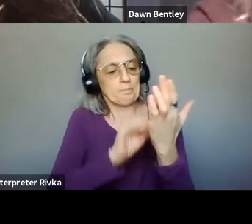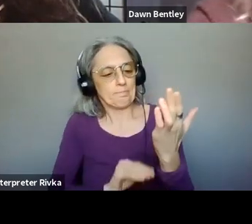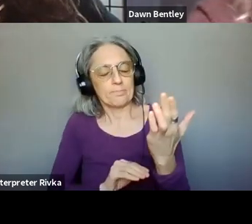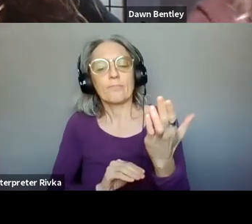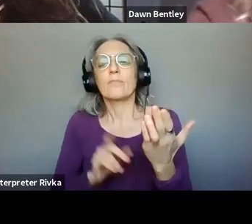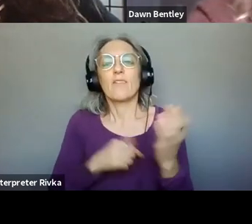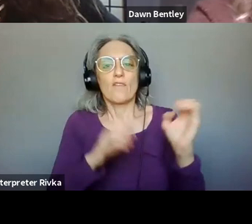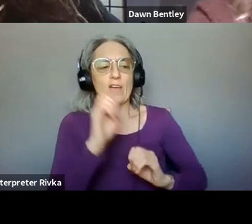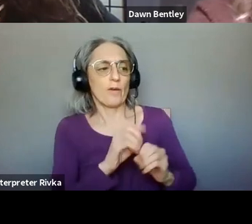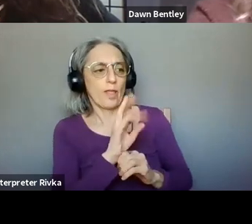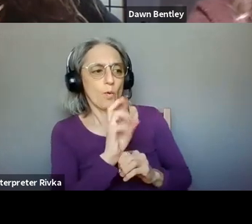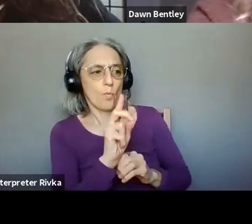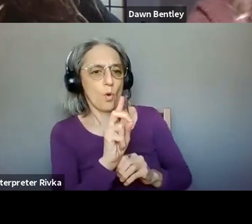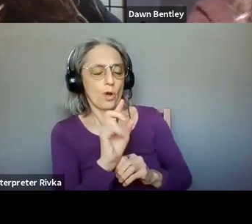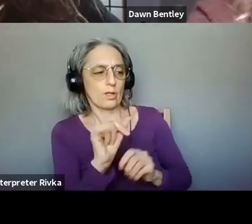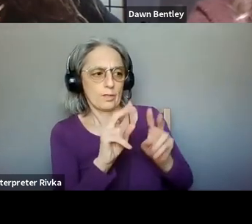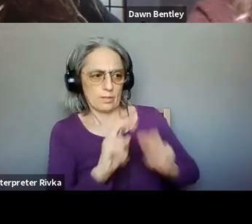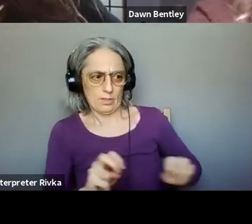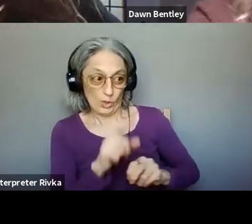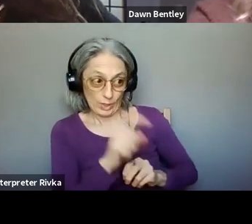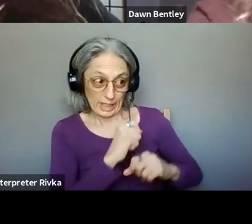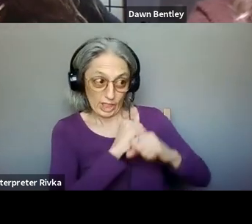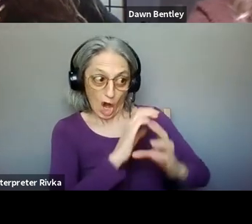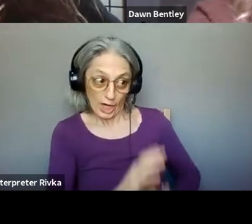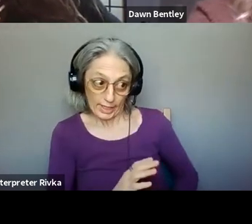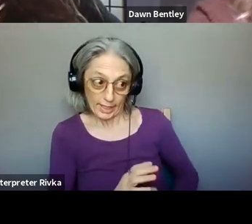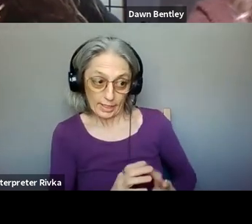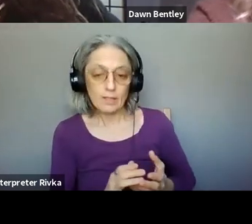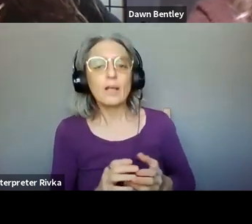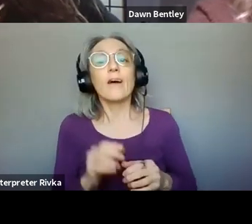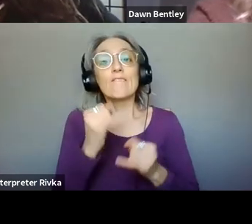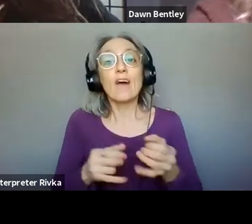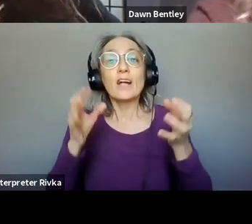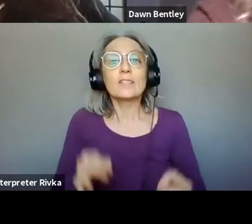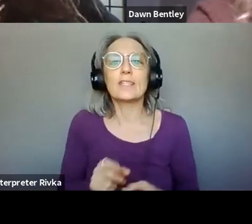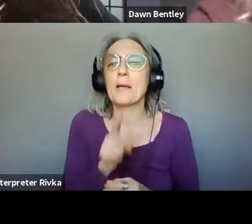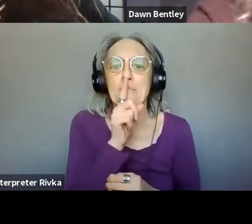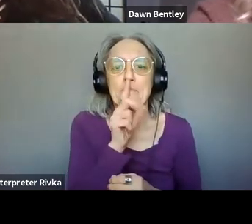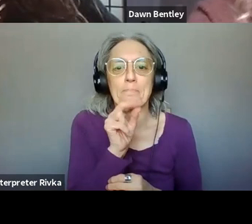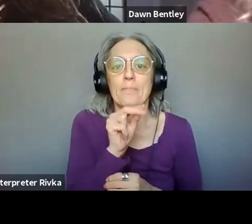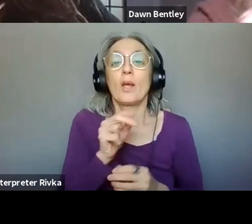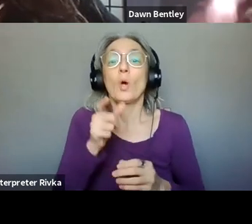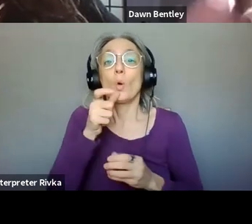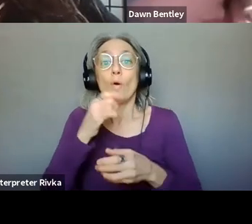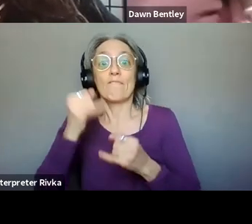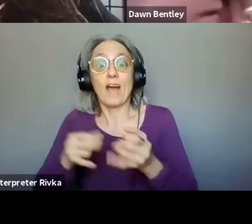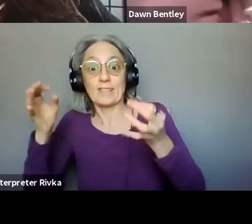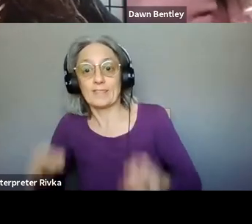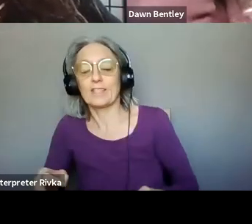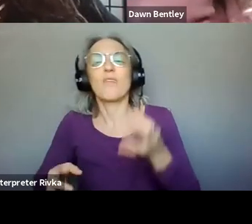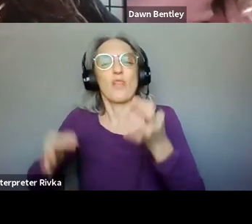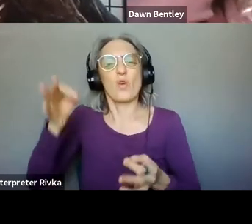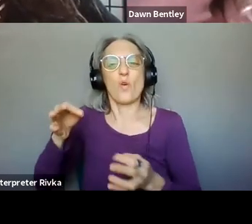necessary. And that's not totally determinative. The determination is made by the court. That's certainly a huge piece of